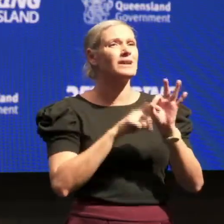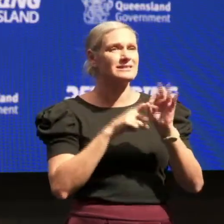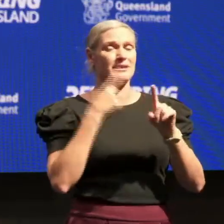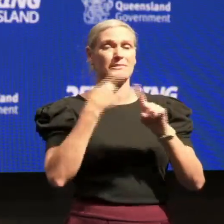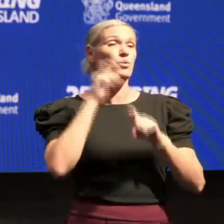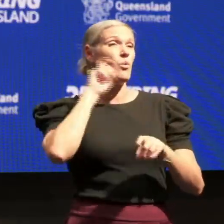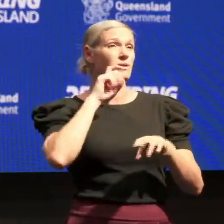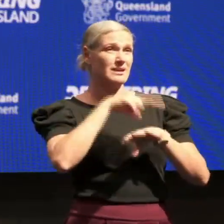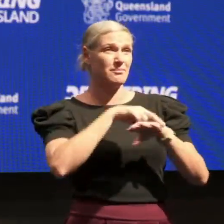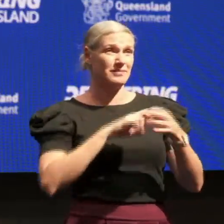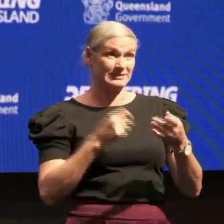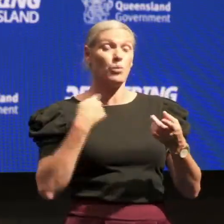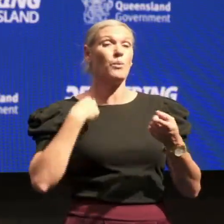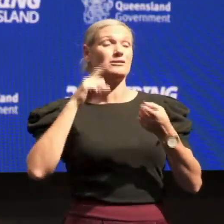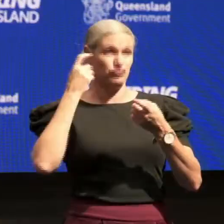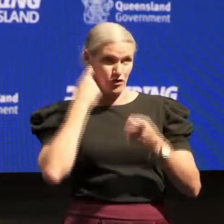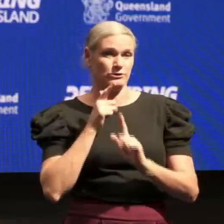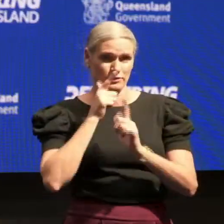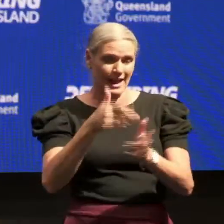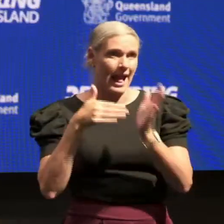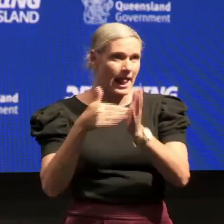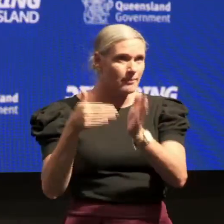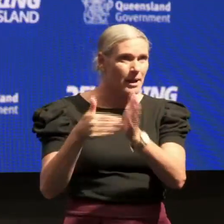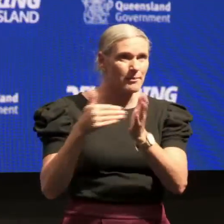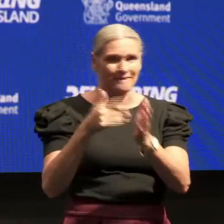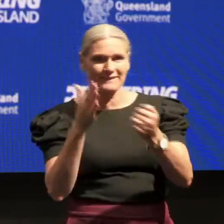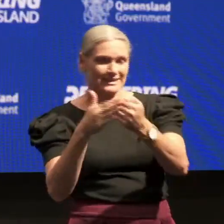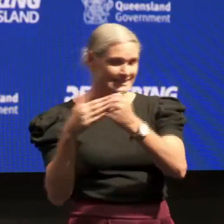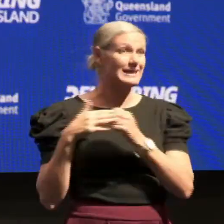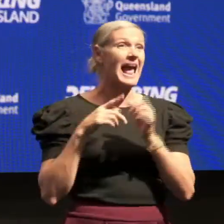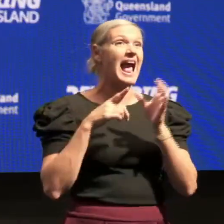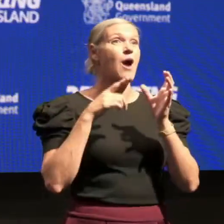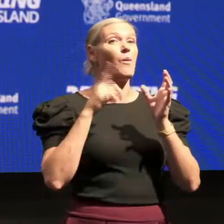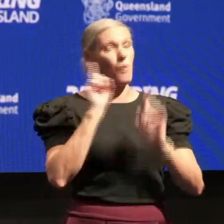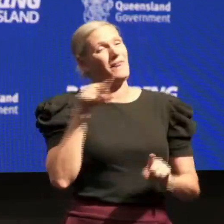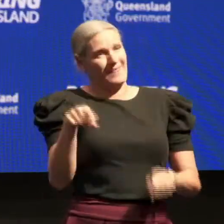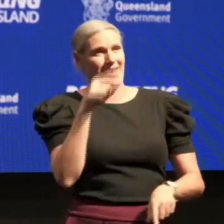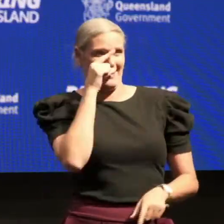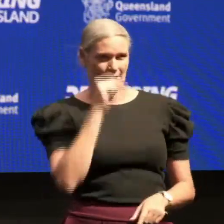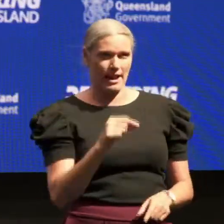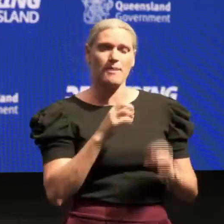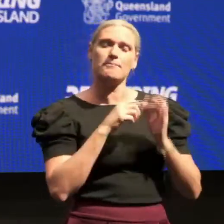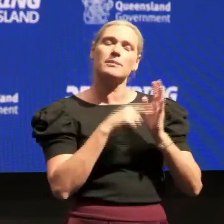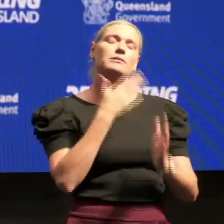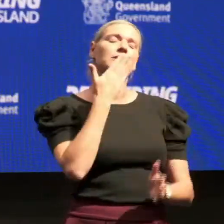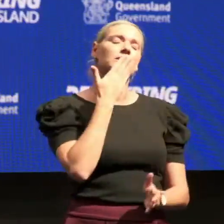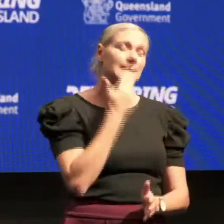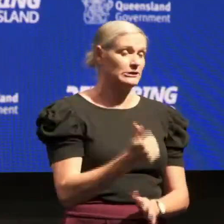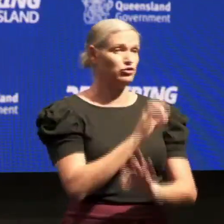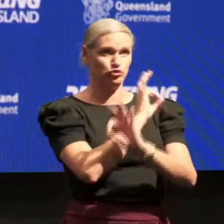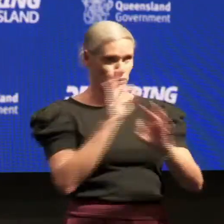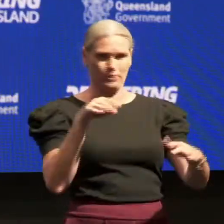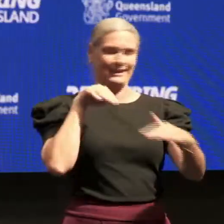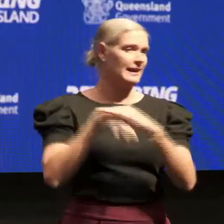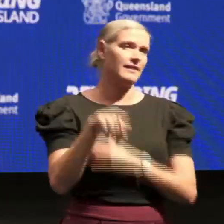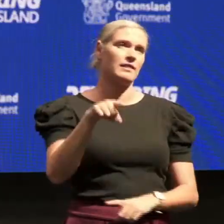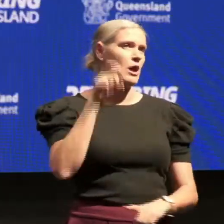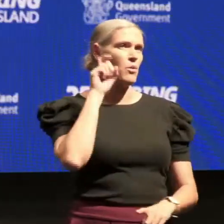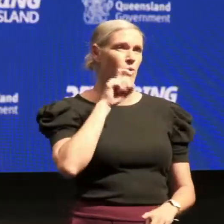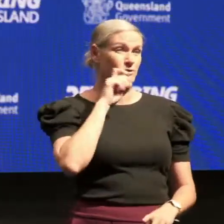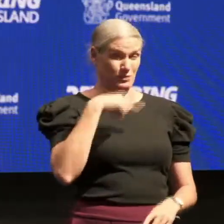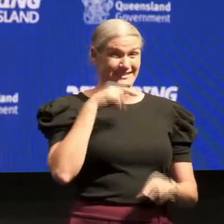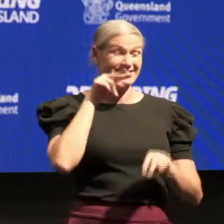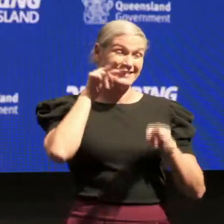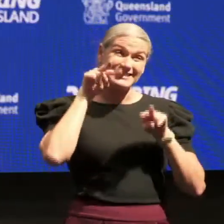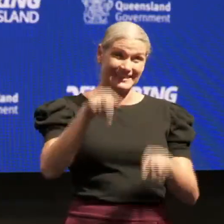staff are operating in that area to provide assistance where they can, but also to urge people not to enter the water in those areas, as we are still